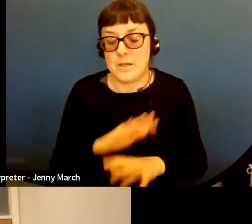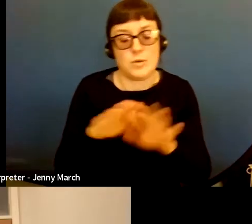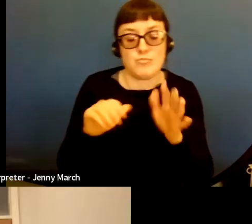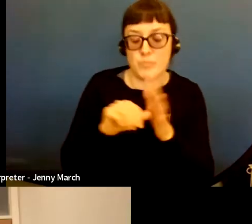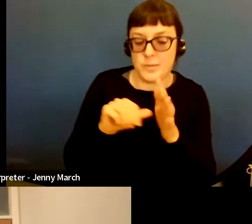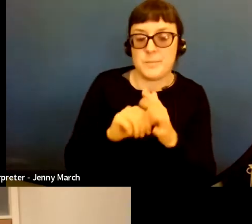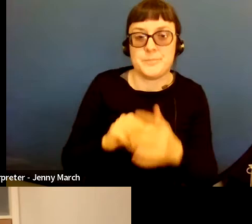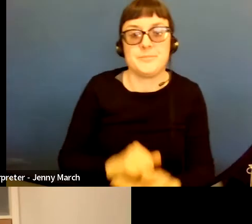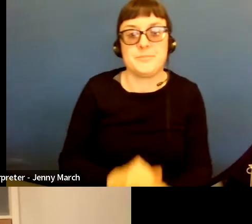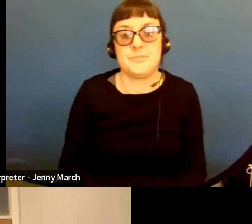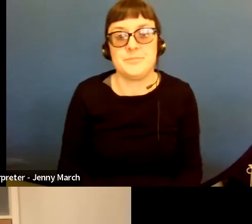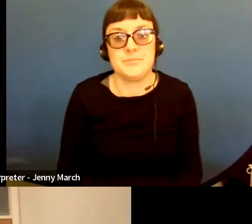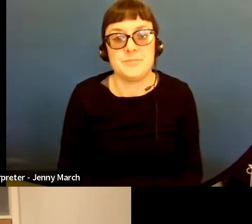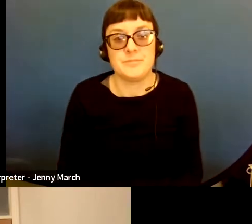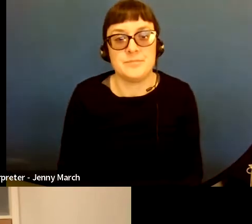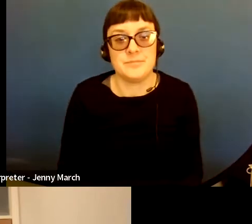problem.